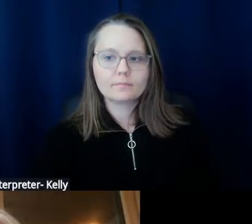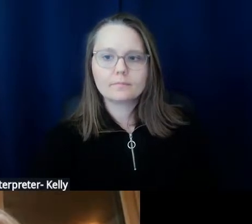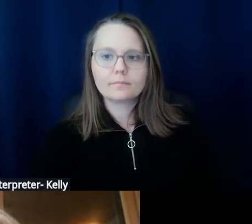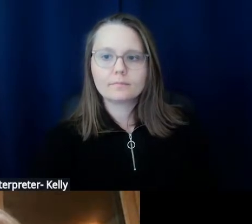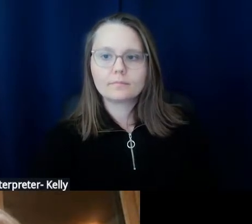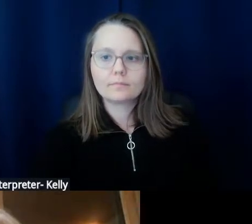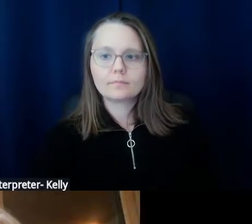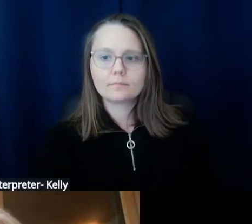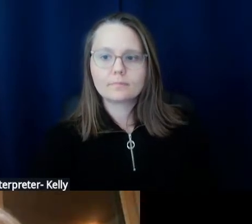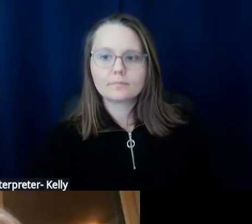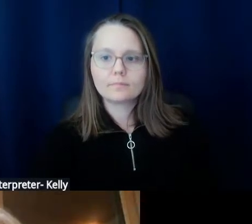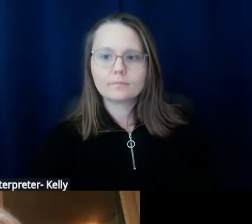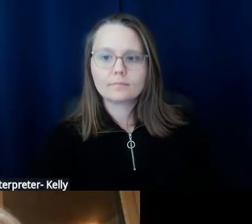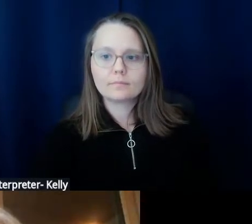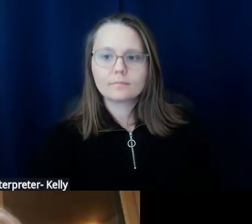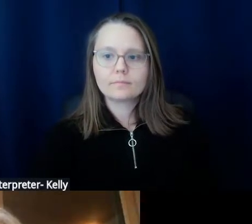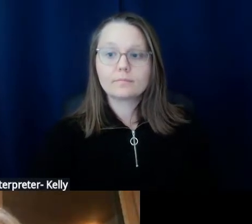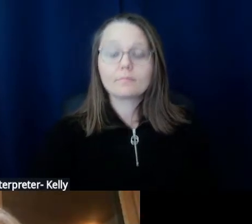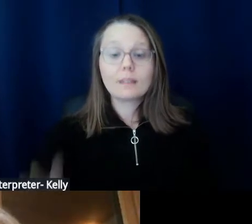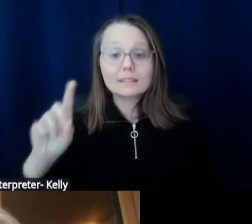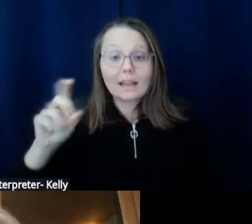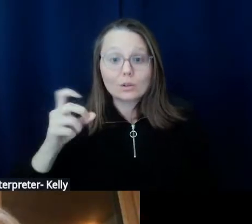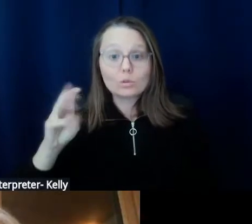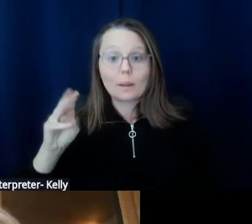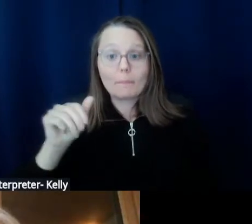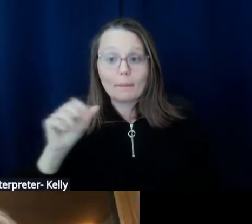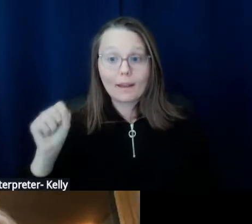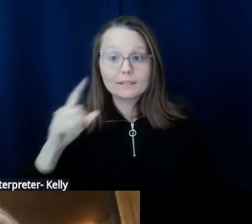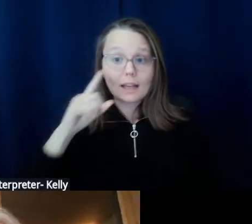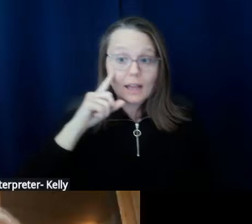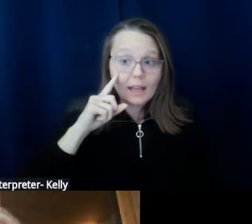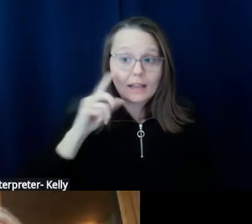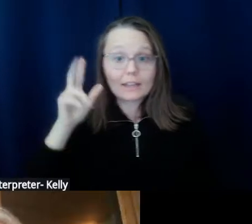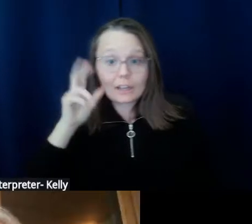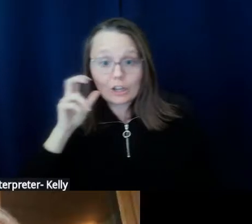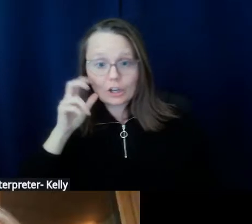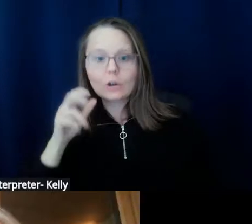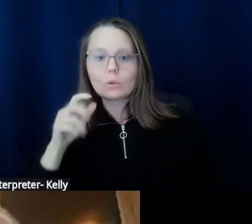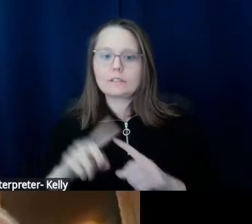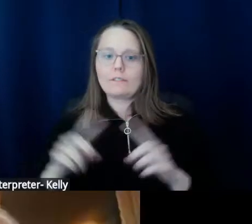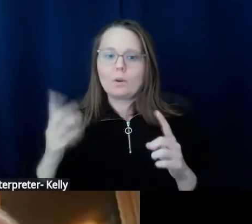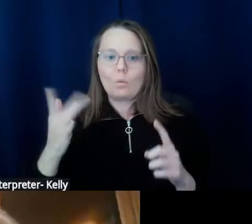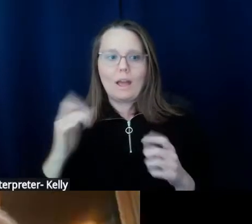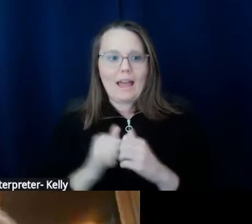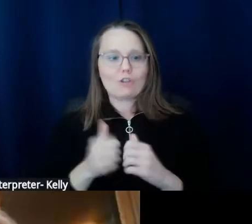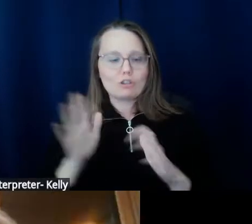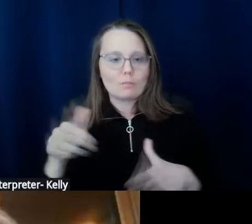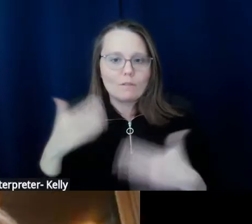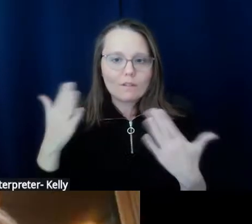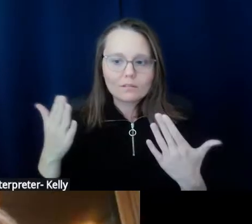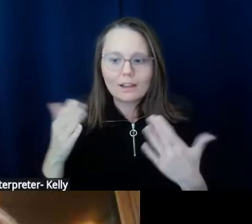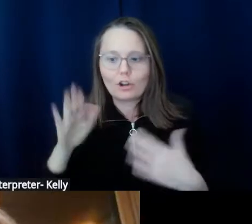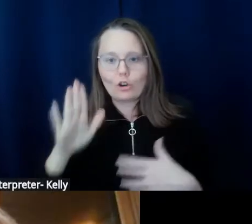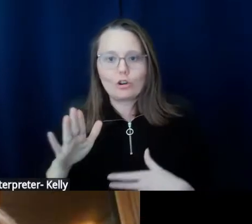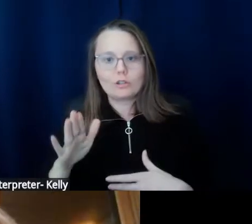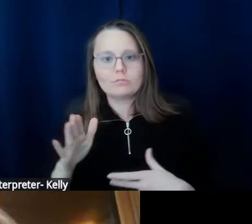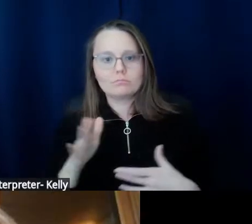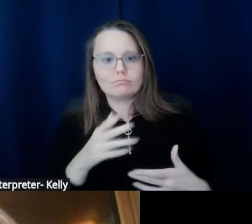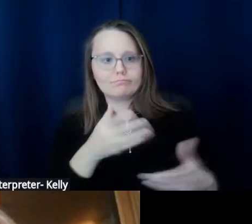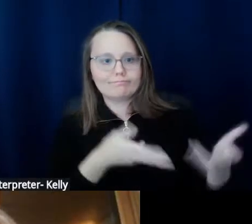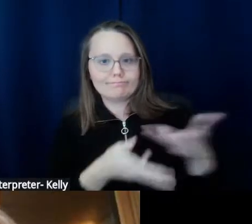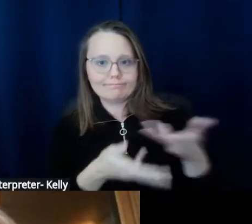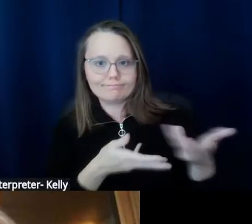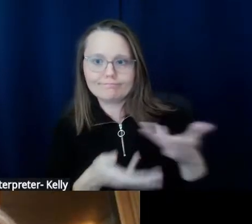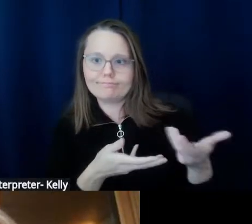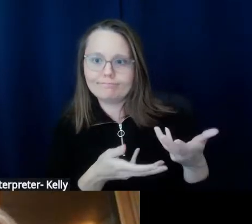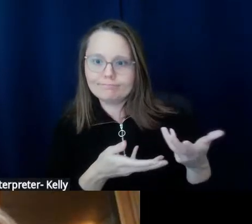the diagnosis I had at Mass Eye Near was just a world of difference because of the way that she presented it to me and her bedside manner. I'll say that, and then I'll also